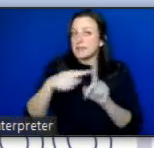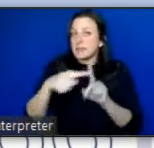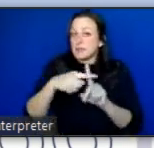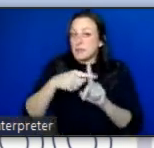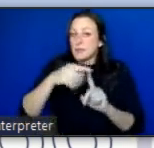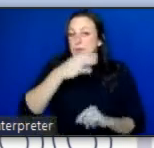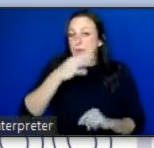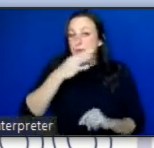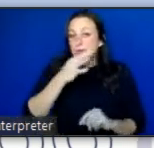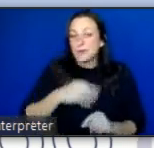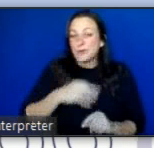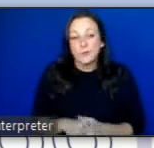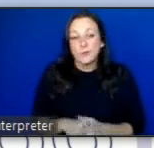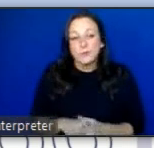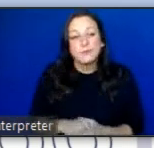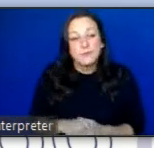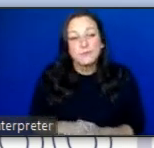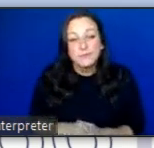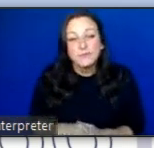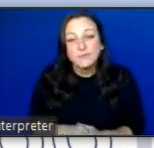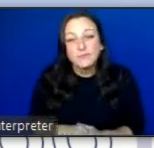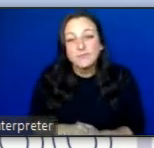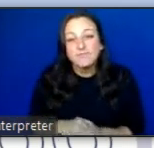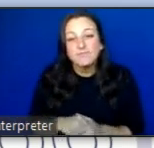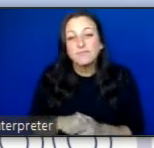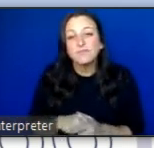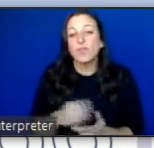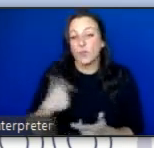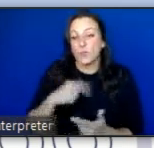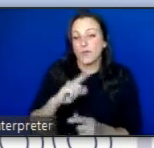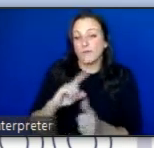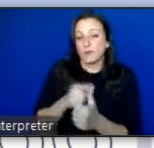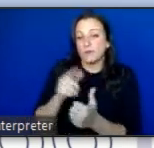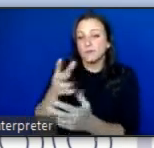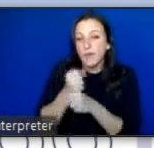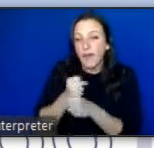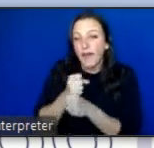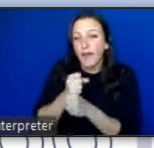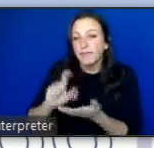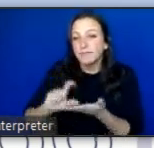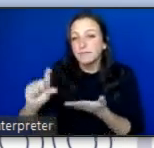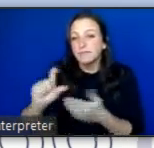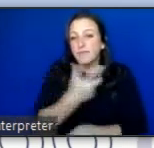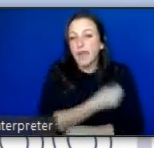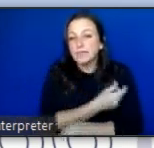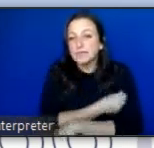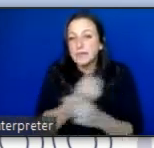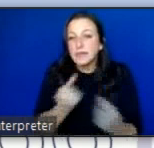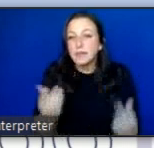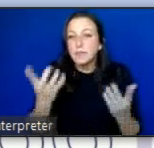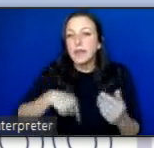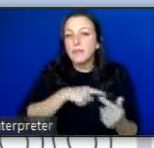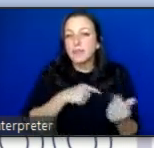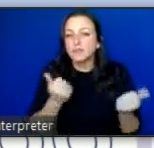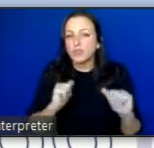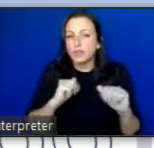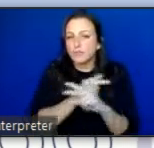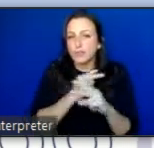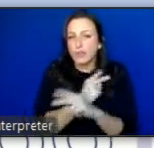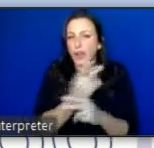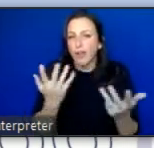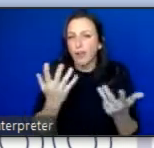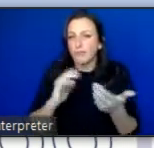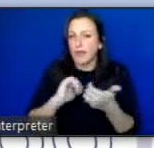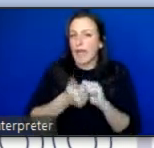December 14th, when those first doses arrived, so many of us were excited about what this meant for the future